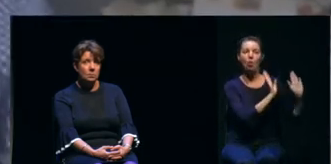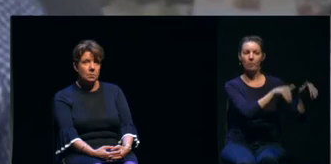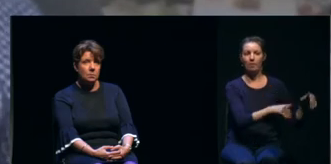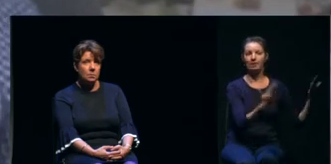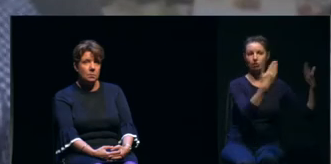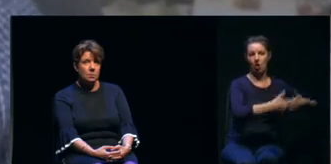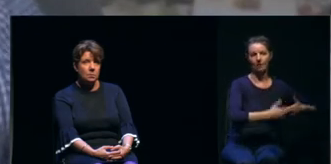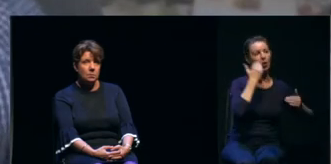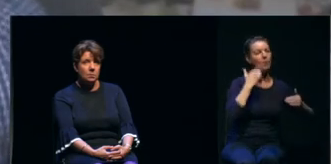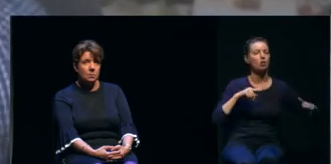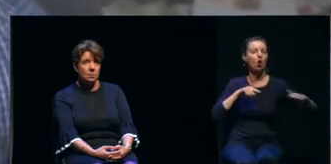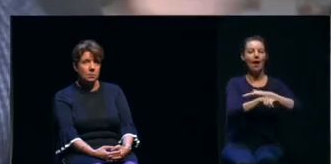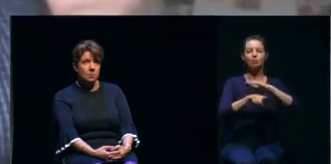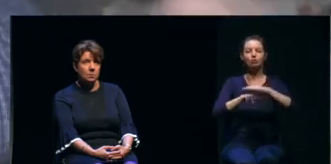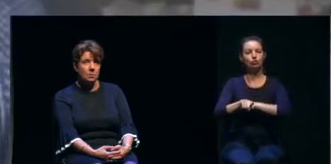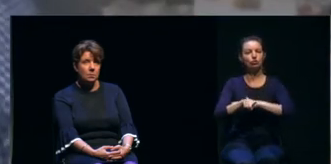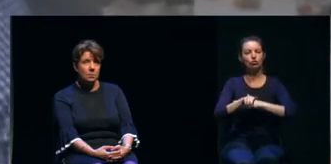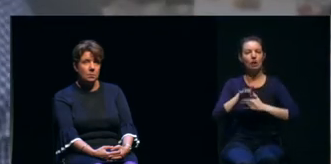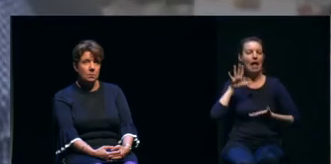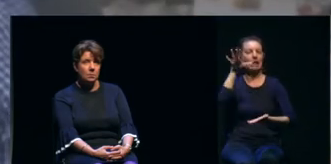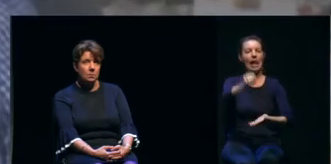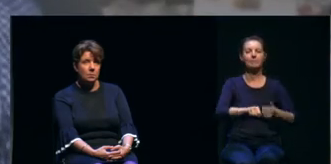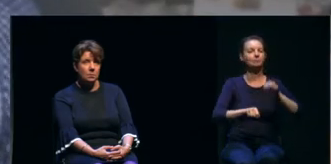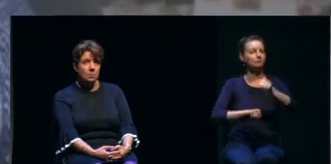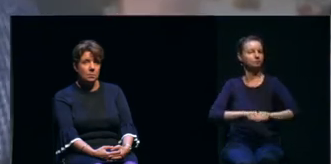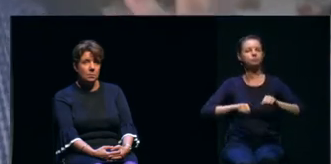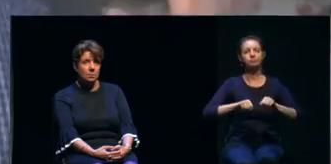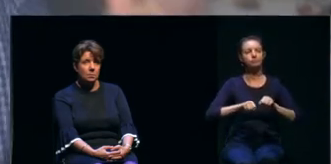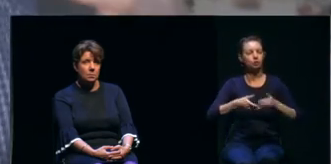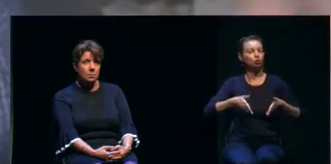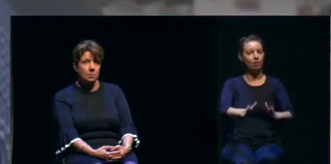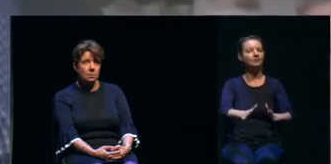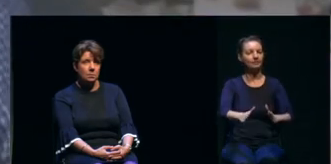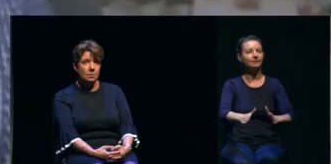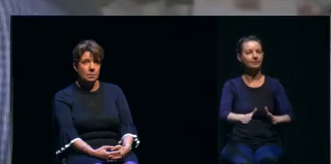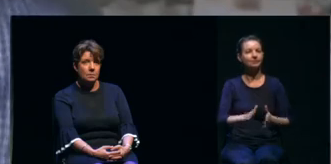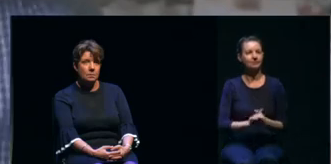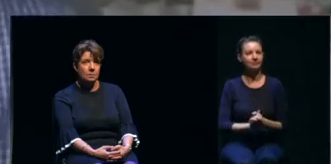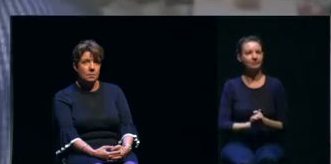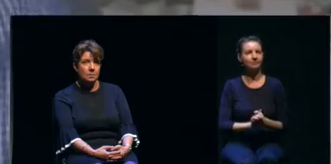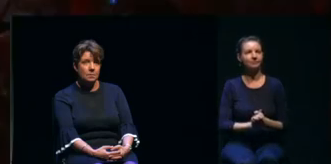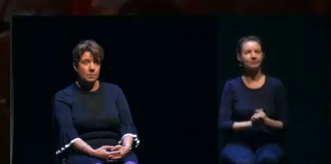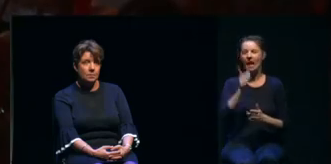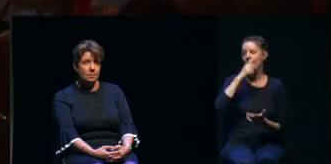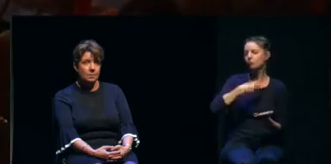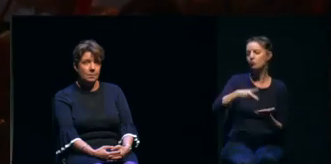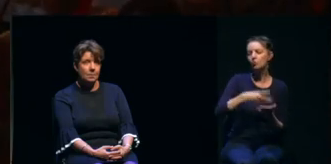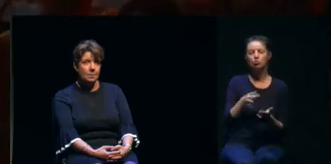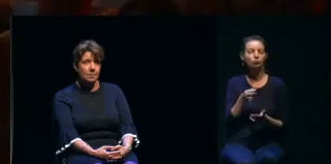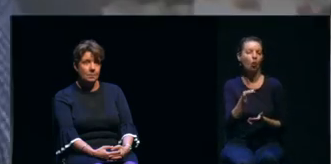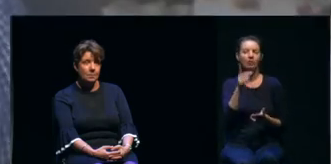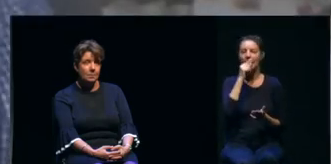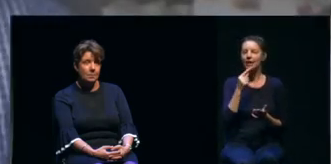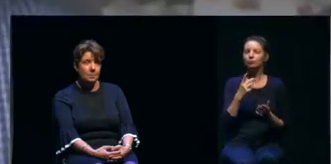and women go out and reclaim the streets. And it's only women out at night. And you can go out and you can jog and you can walk your dog and you can walk